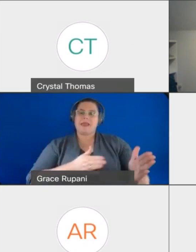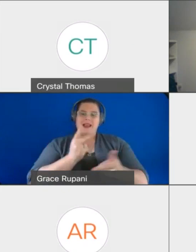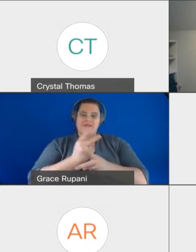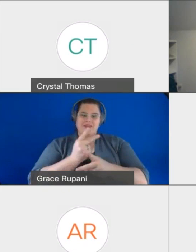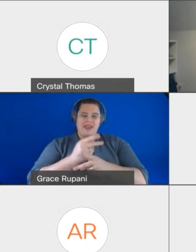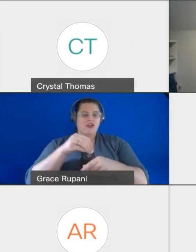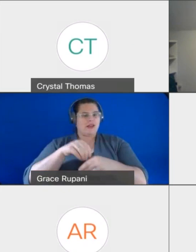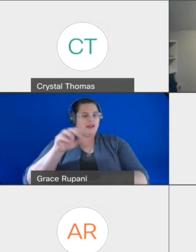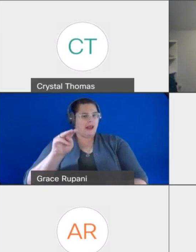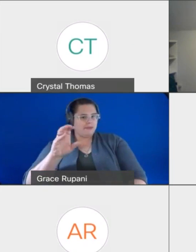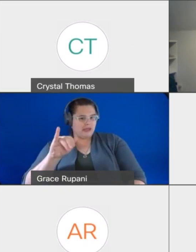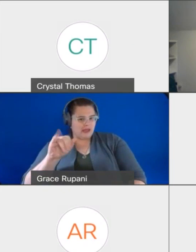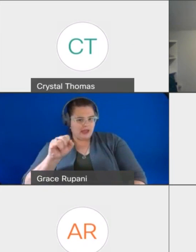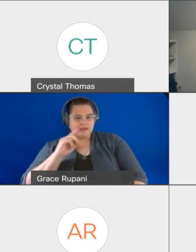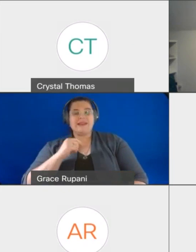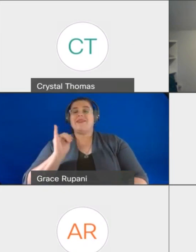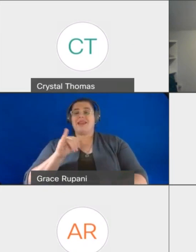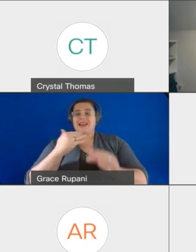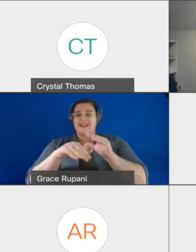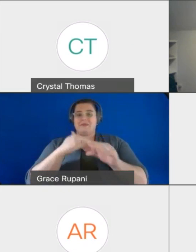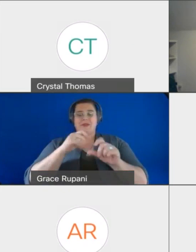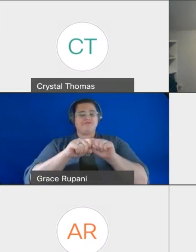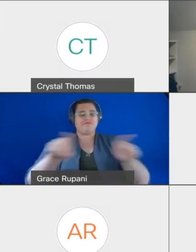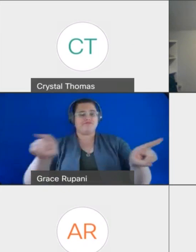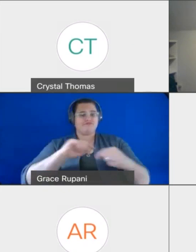provider community on October 27th.